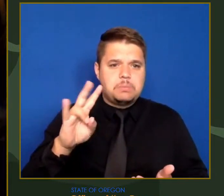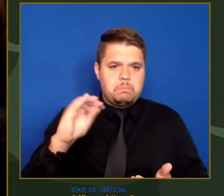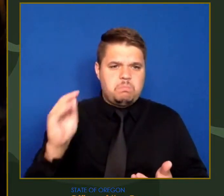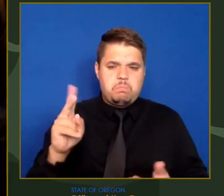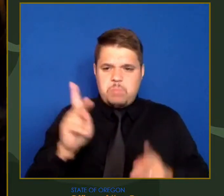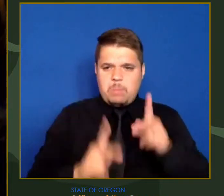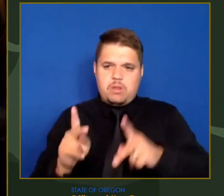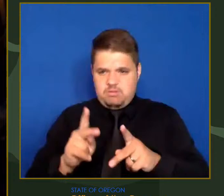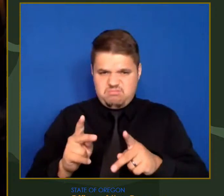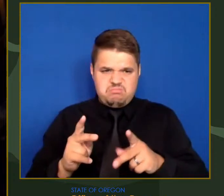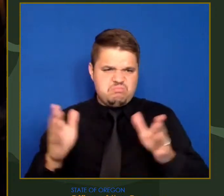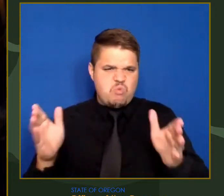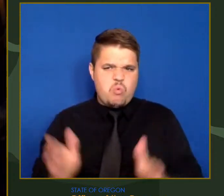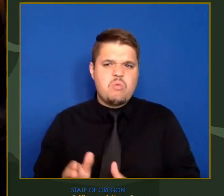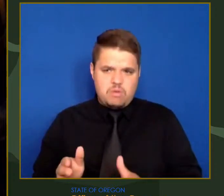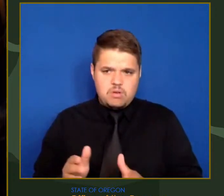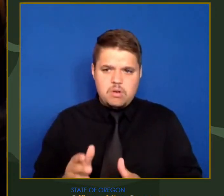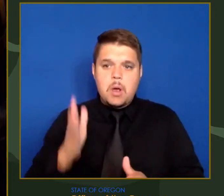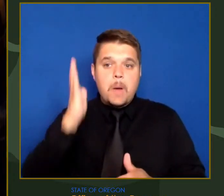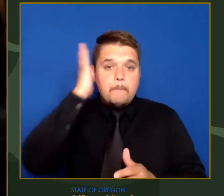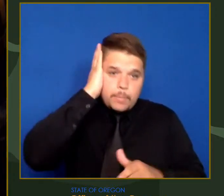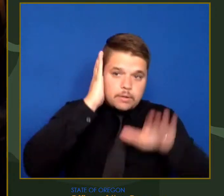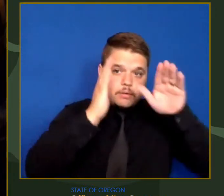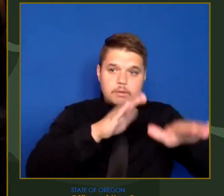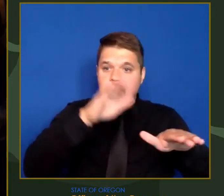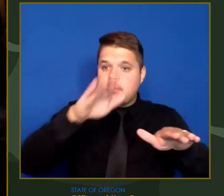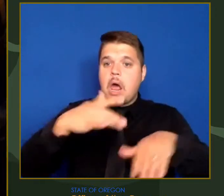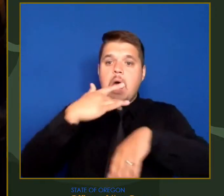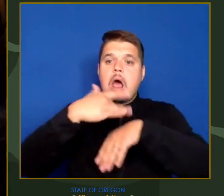who may be in need of specialized medical care.